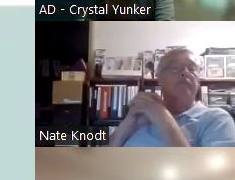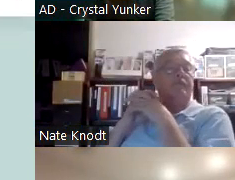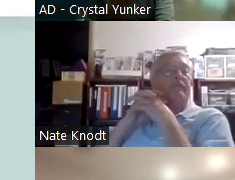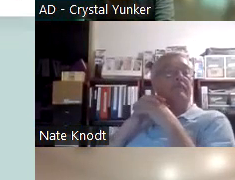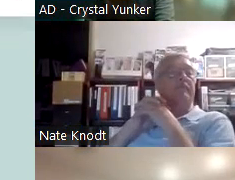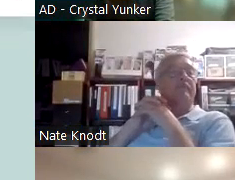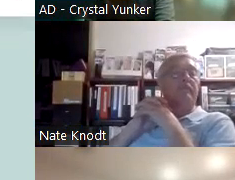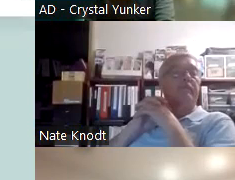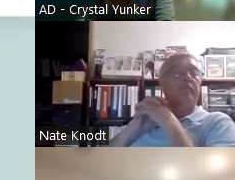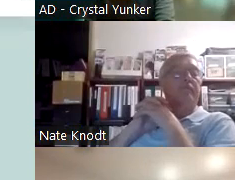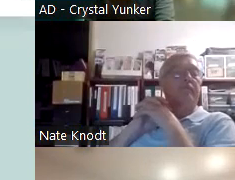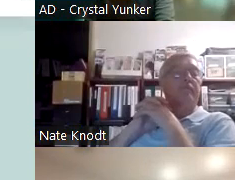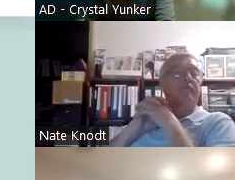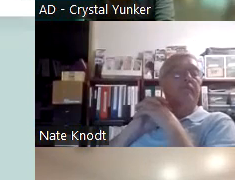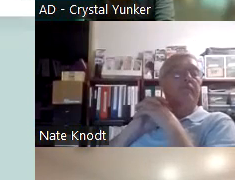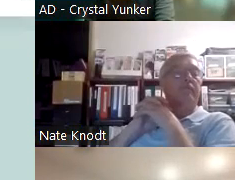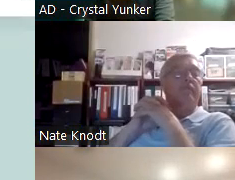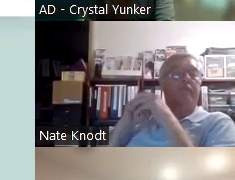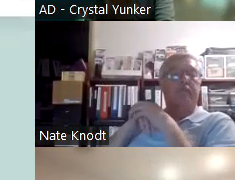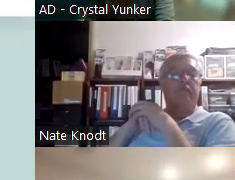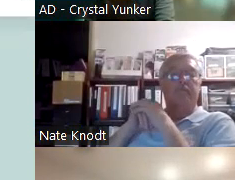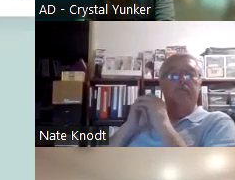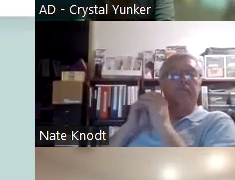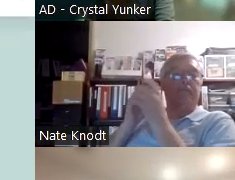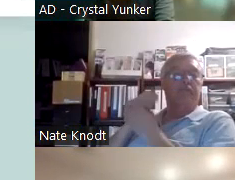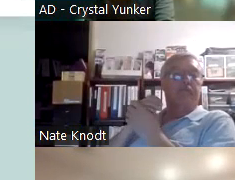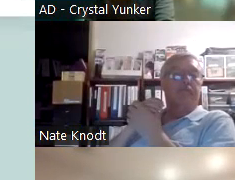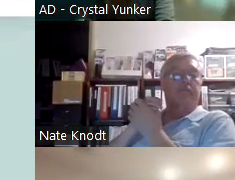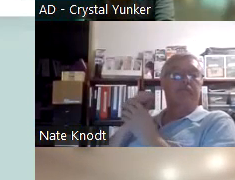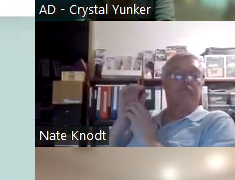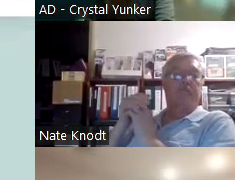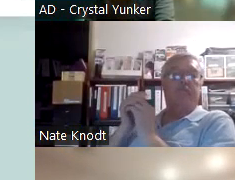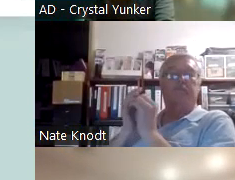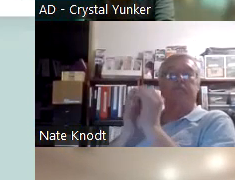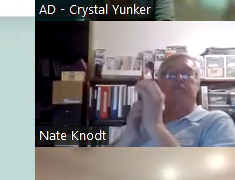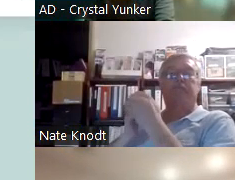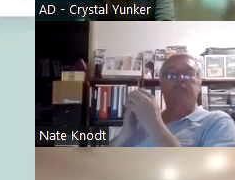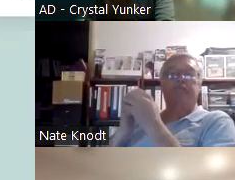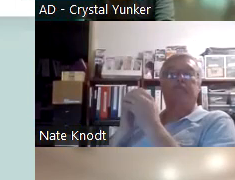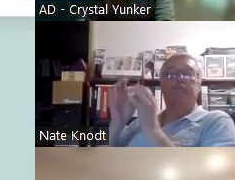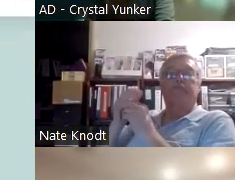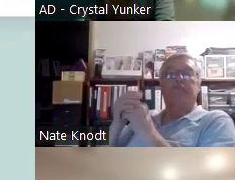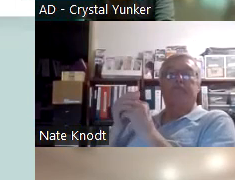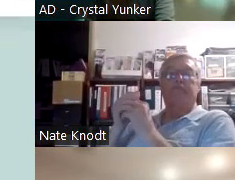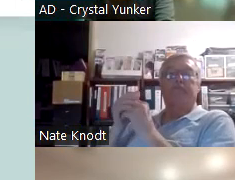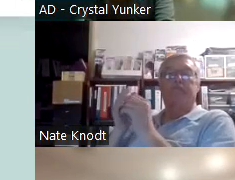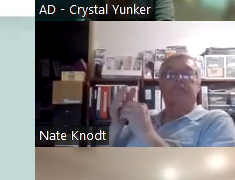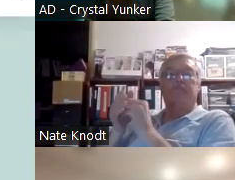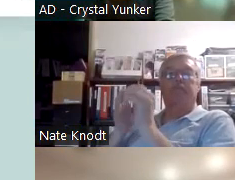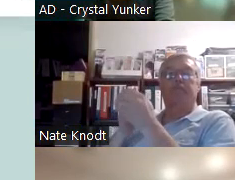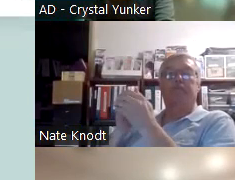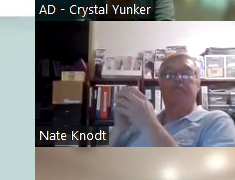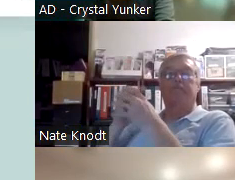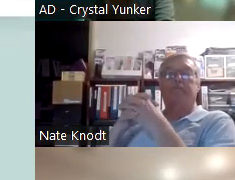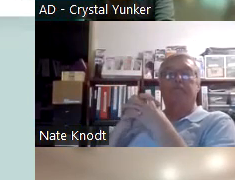And then a lot of them are union members out of our labor union. So we can contact them and talk to them through those